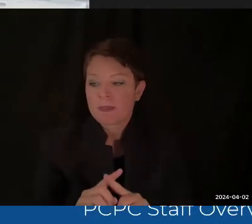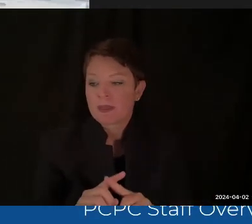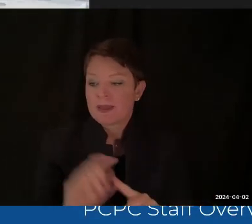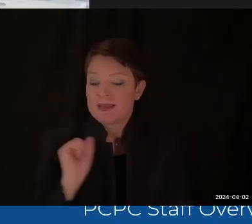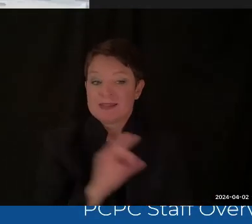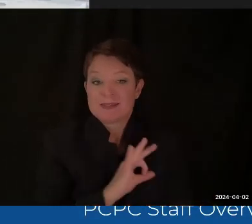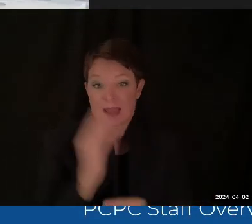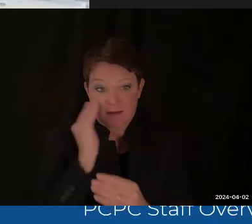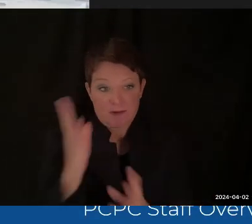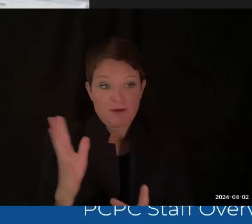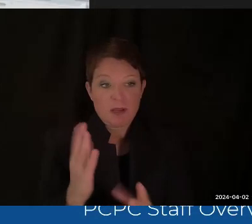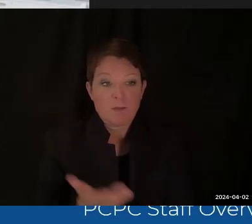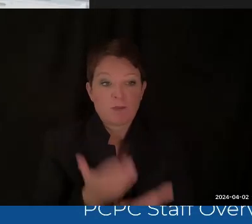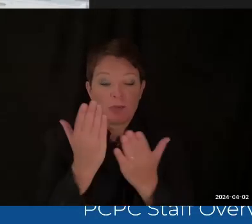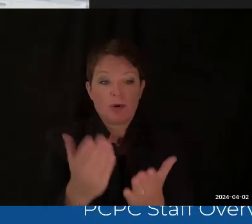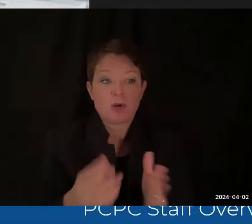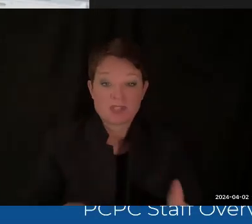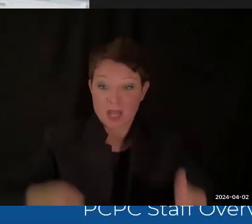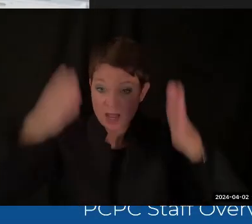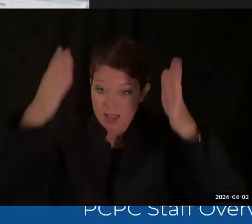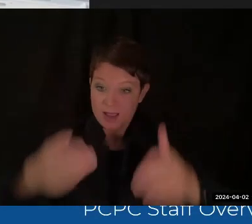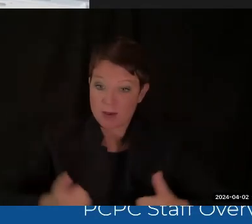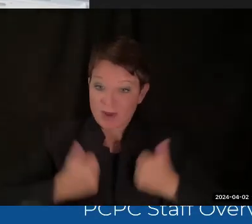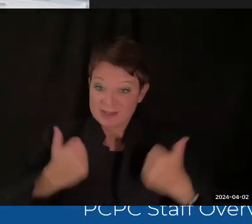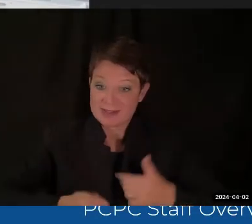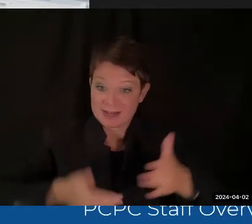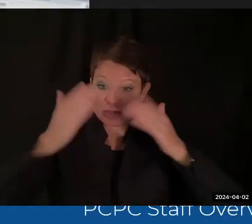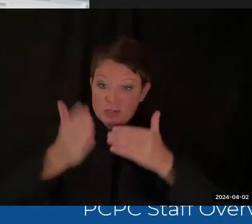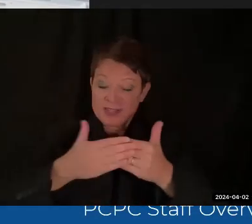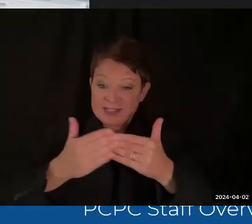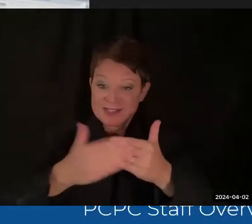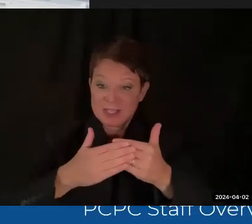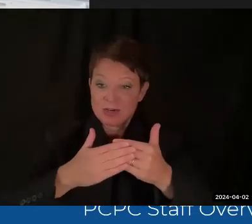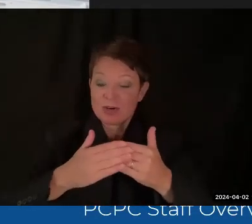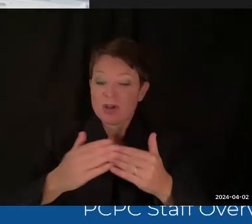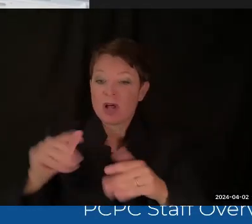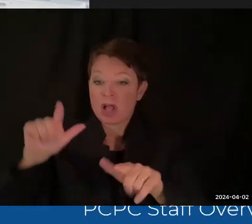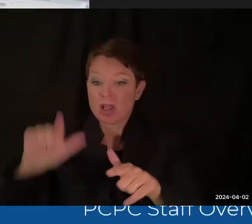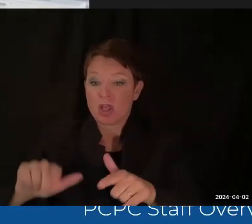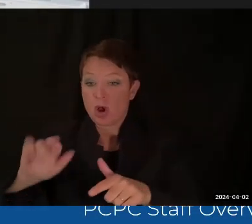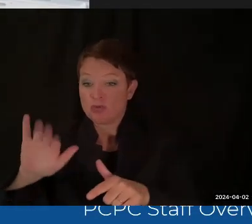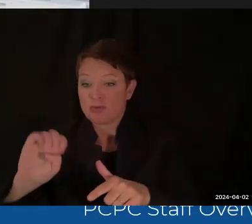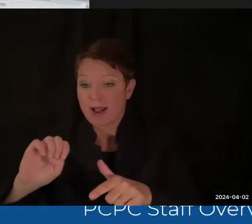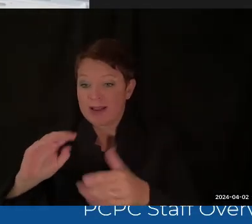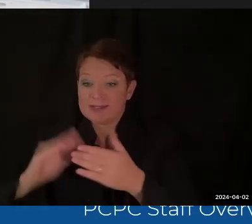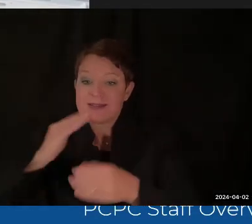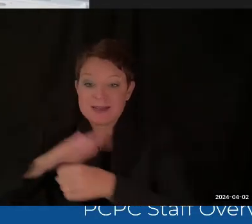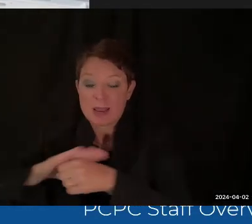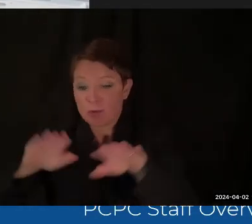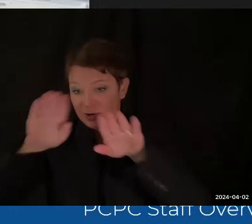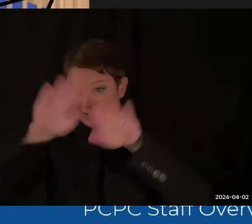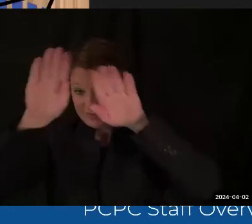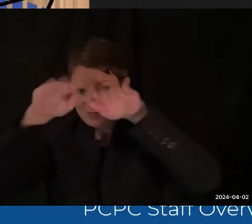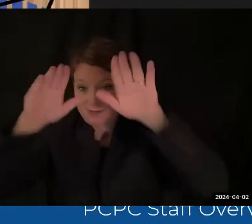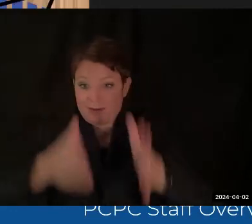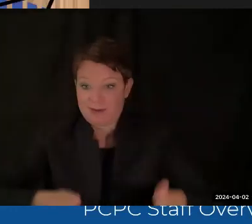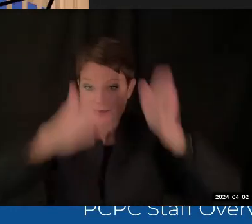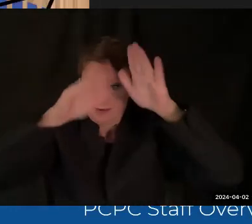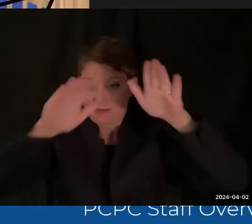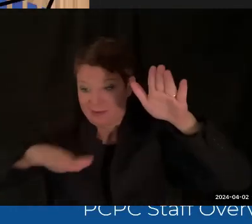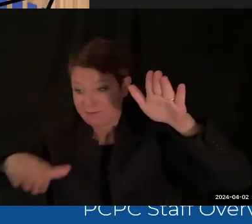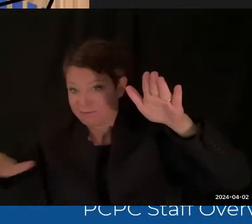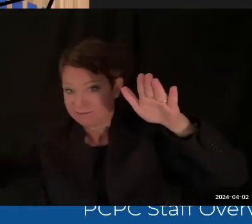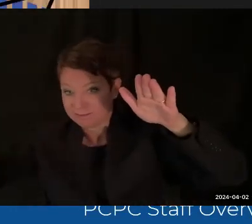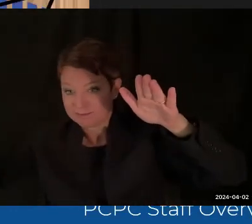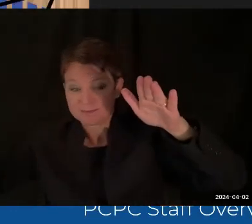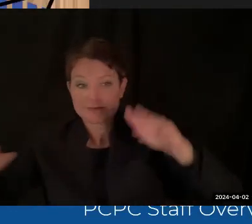Staff notes that the proposed high-rise tower is close to a low-rise neighborhood. Staff recommends additional views and shadow studies